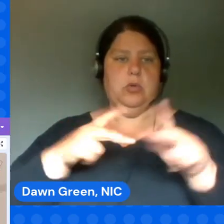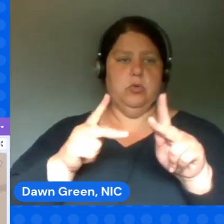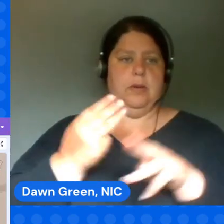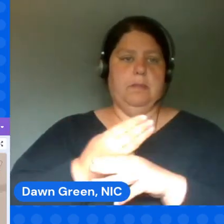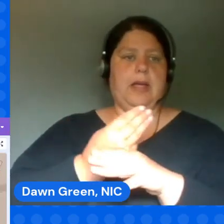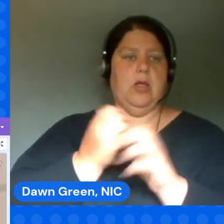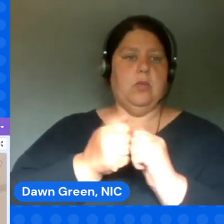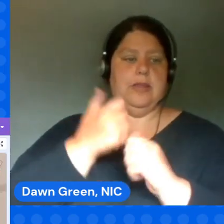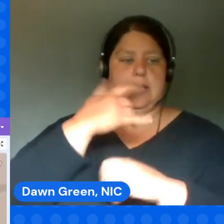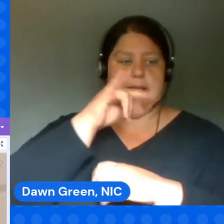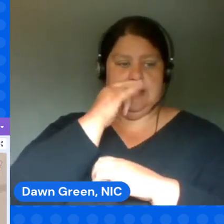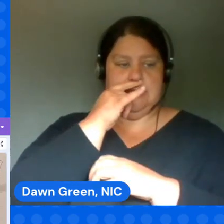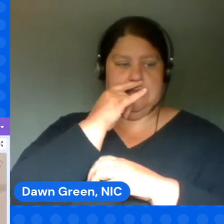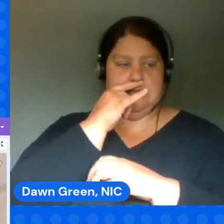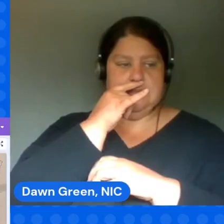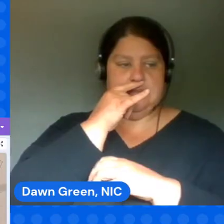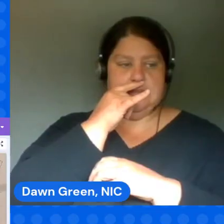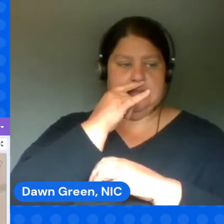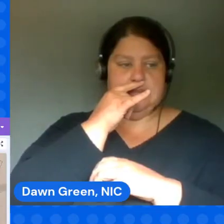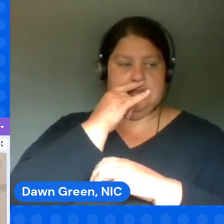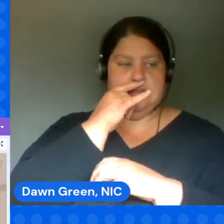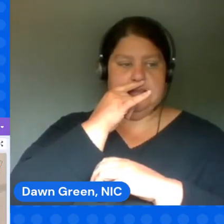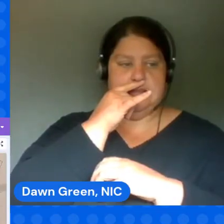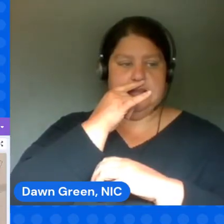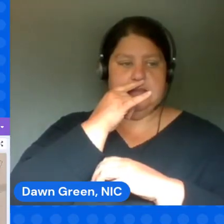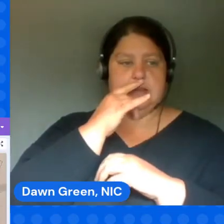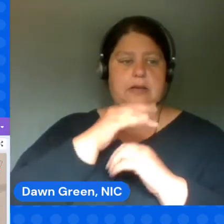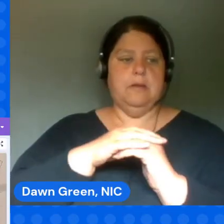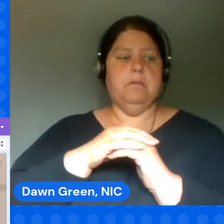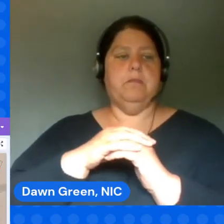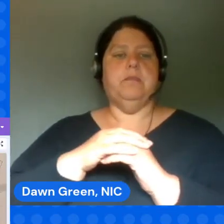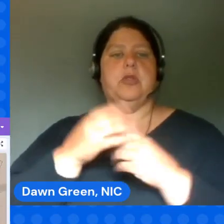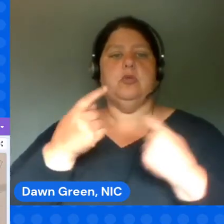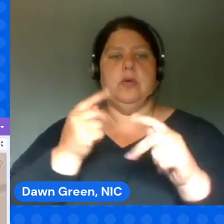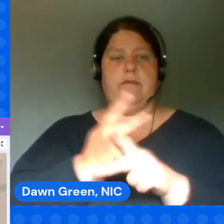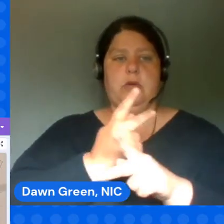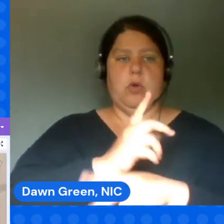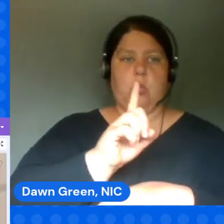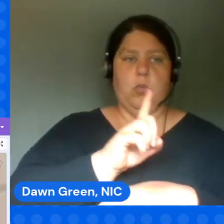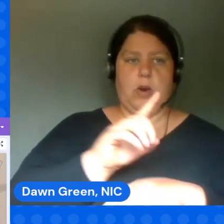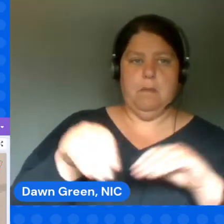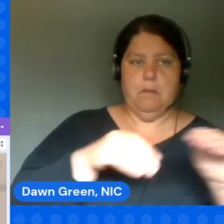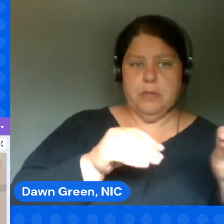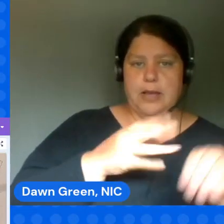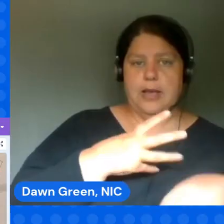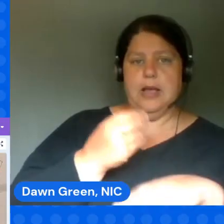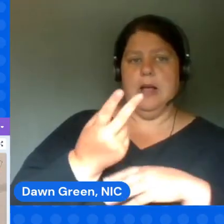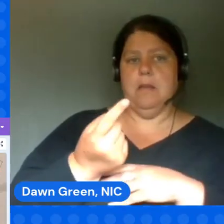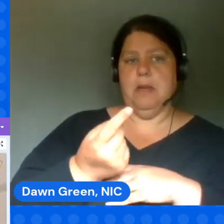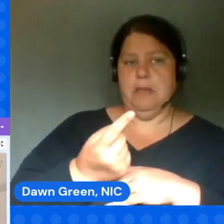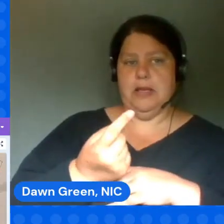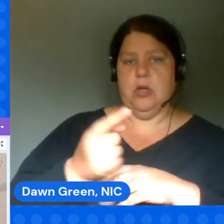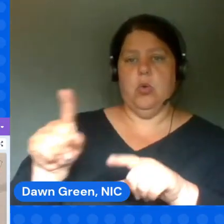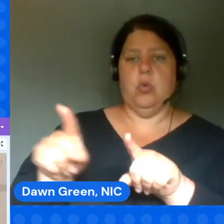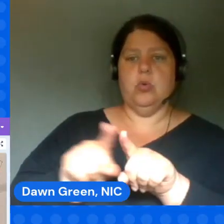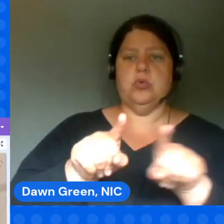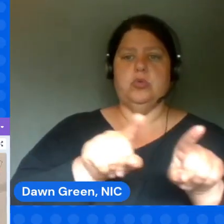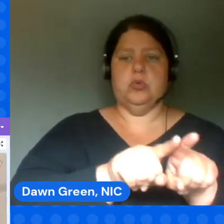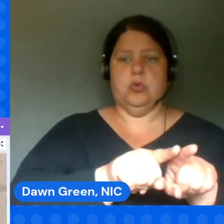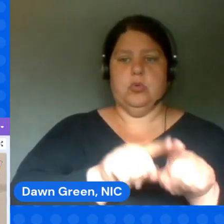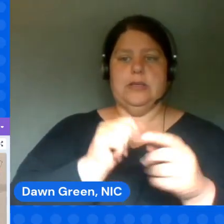they're trying to figure out coordinates of where to place Harry and place his puppy, as well as some of